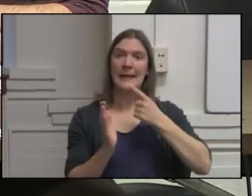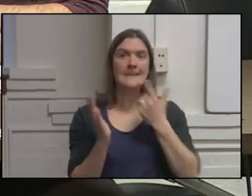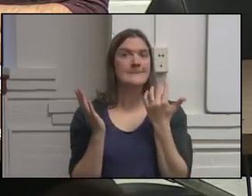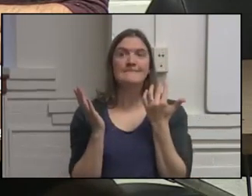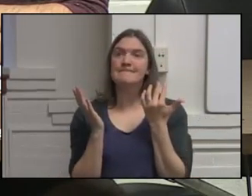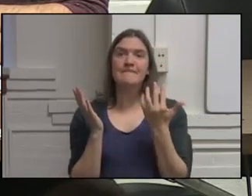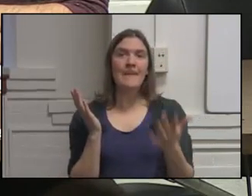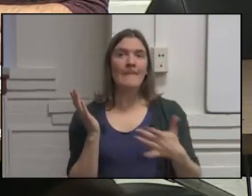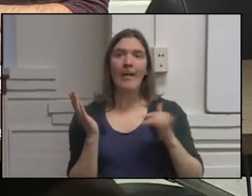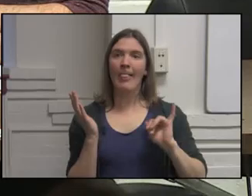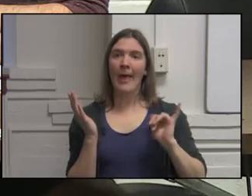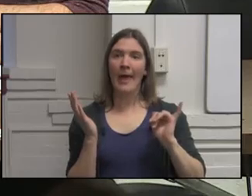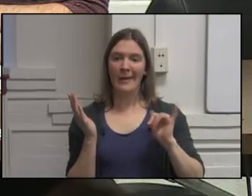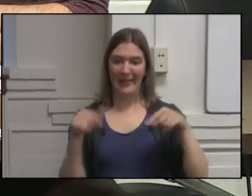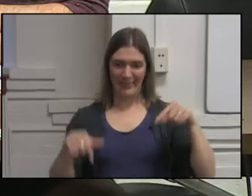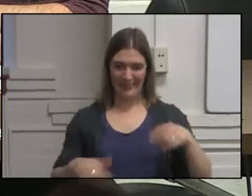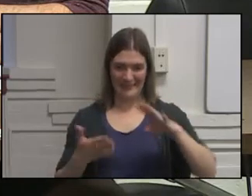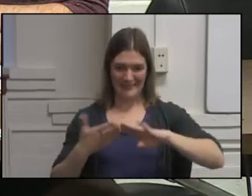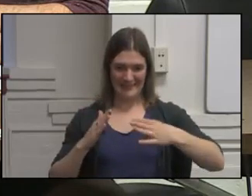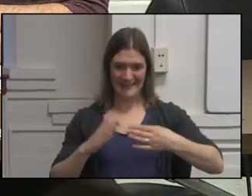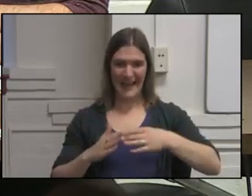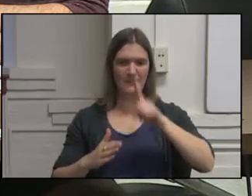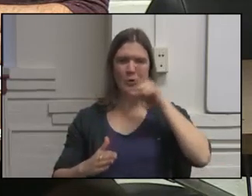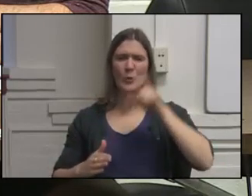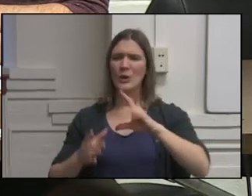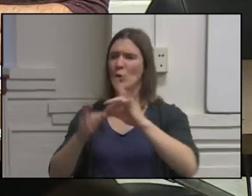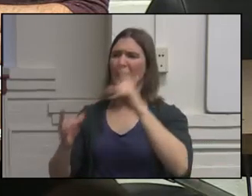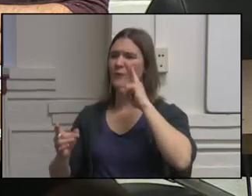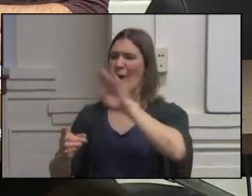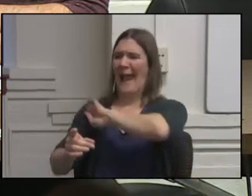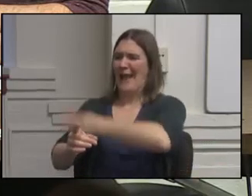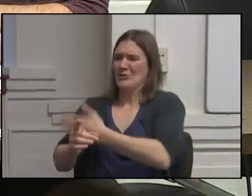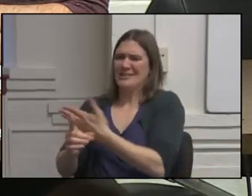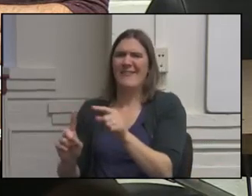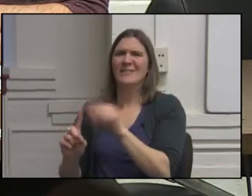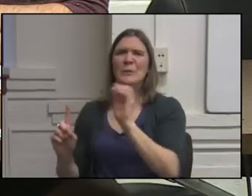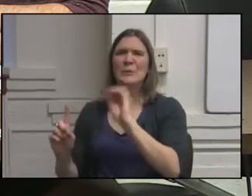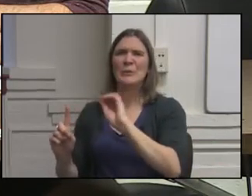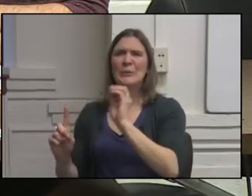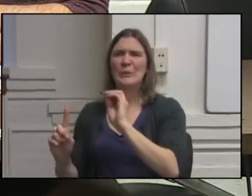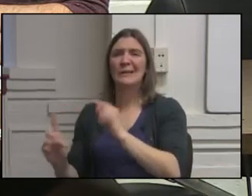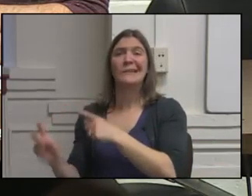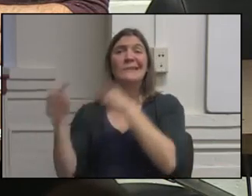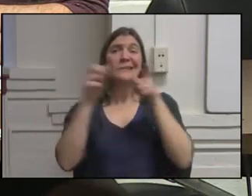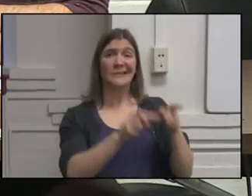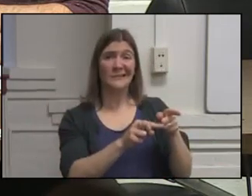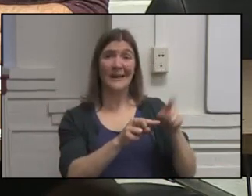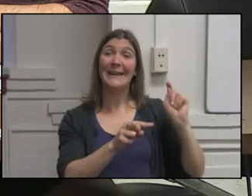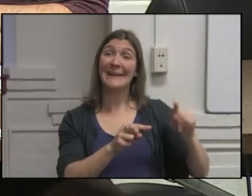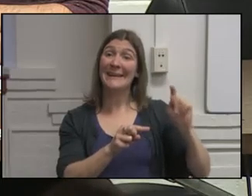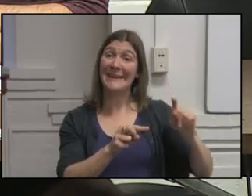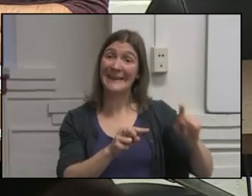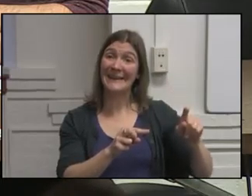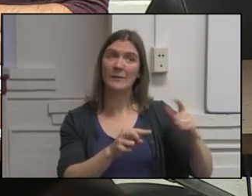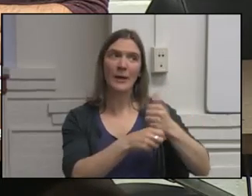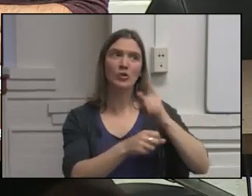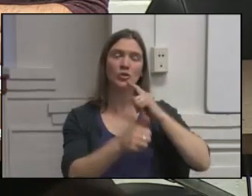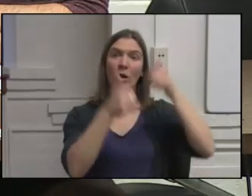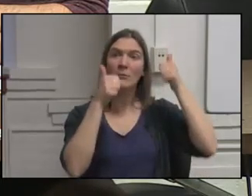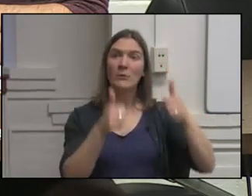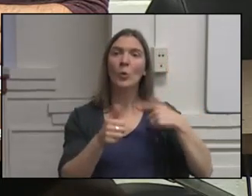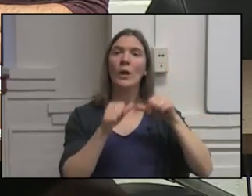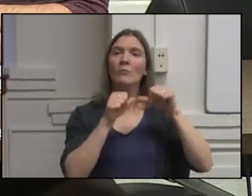feel like our town needed an energy coordinator at this time, at that time, but the idea of a sustainability